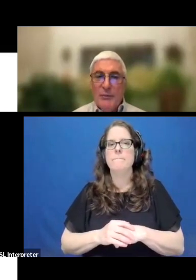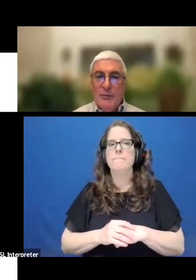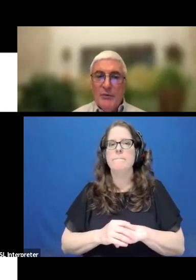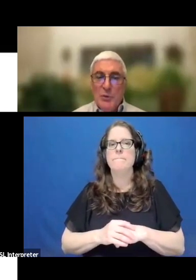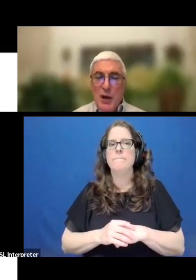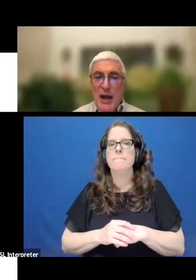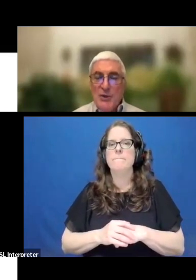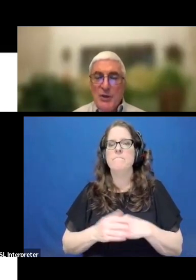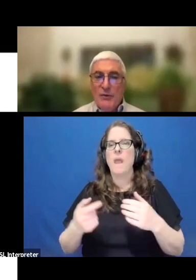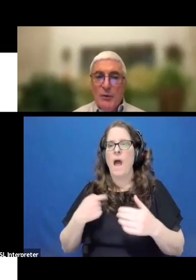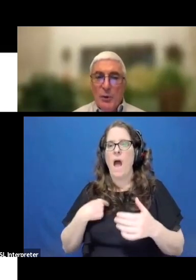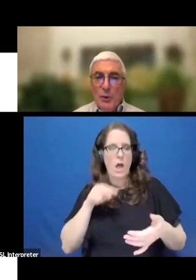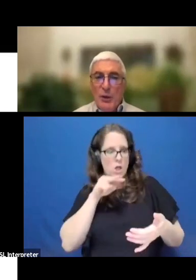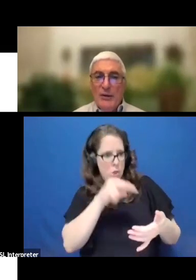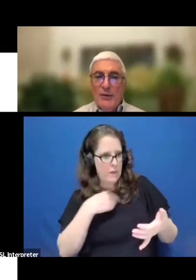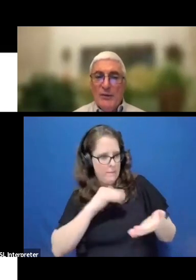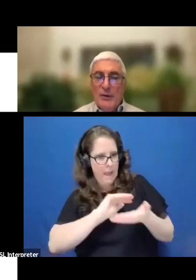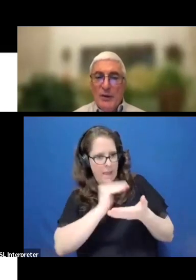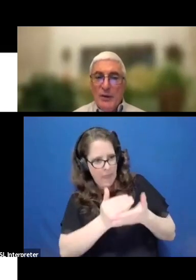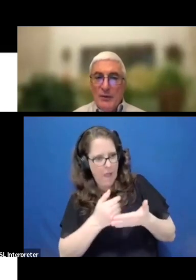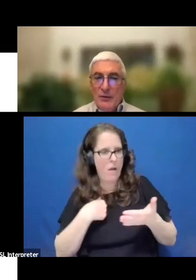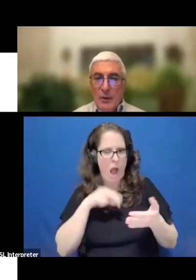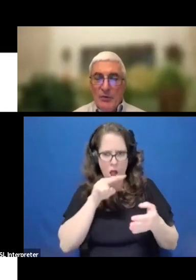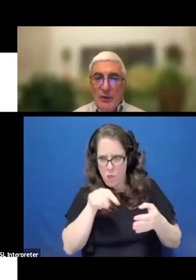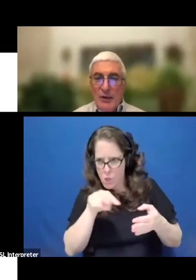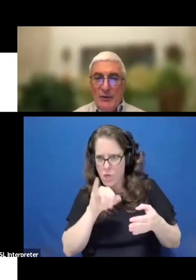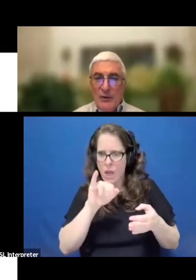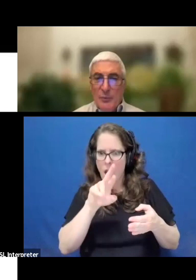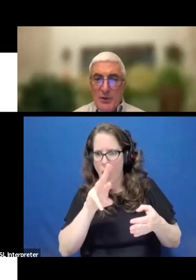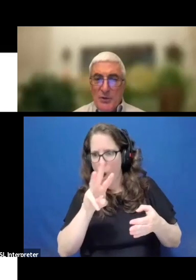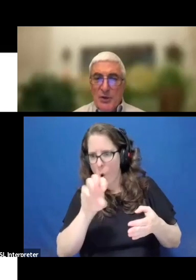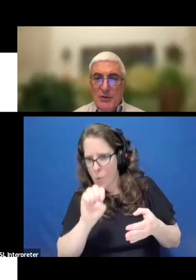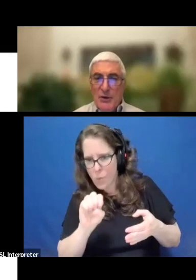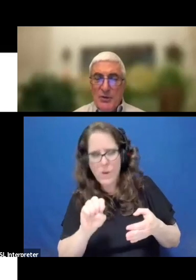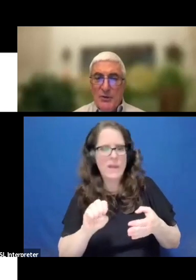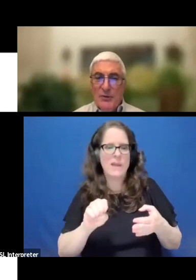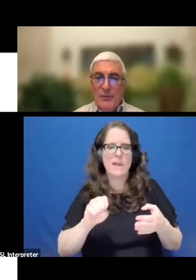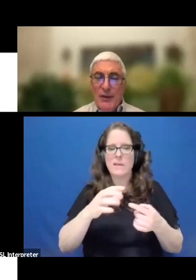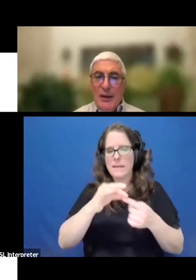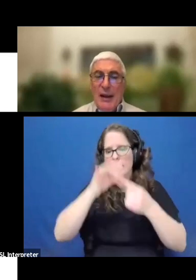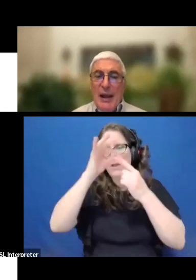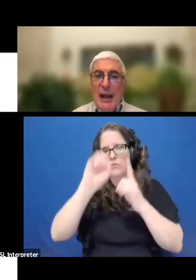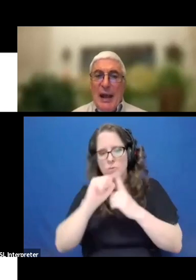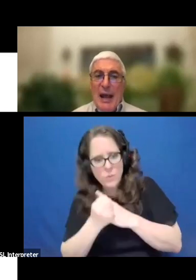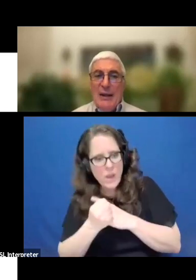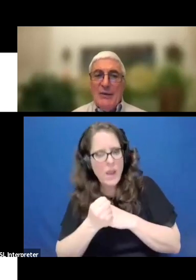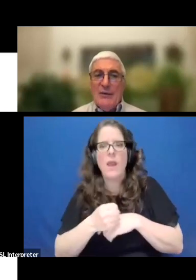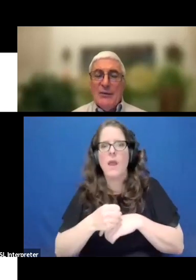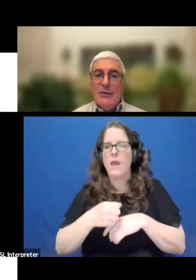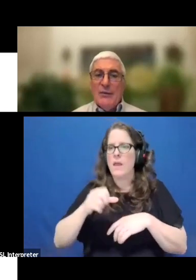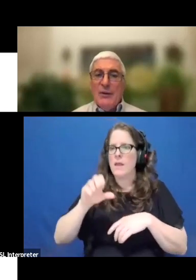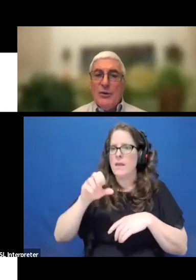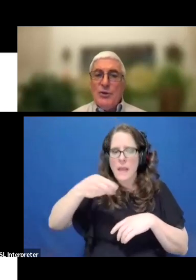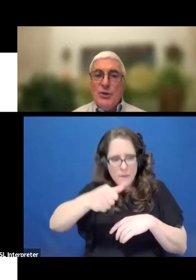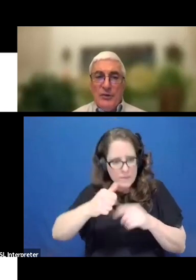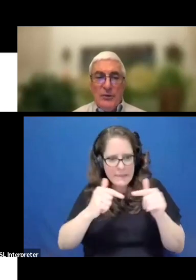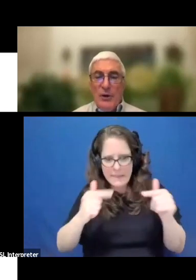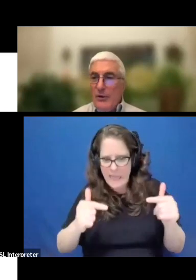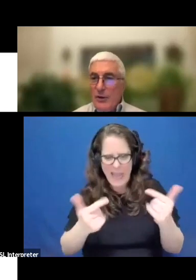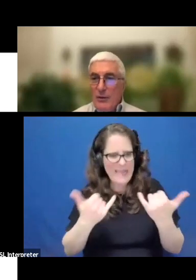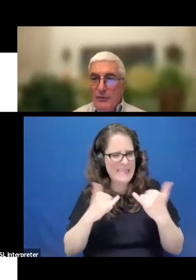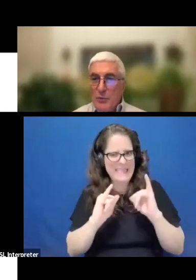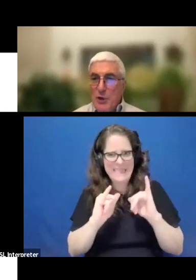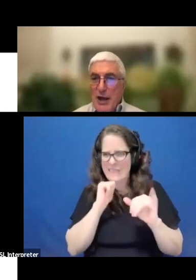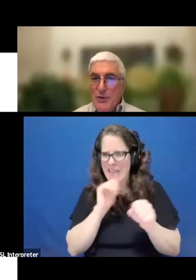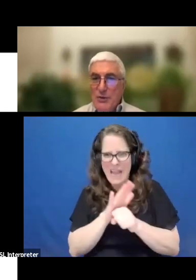possible subtractions, IRWIs, subsidies, and special conditions, and there just